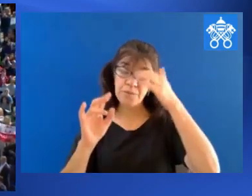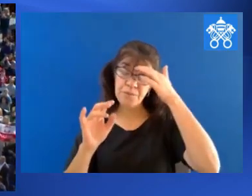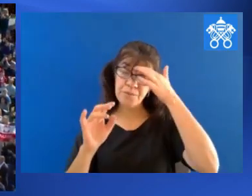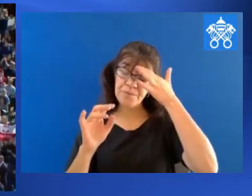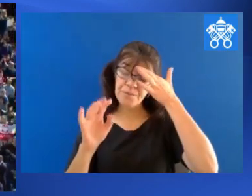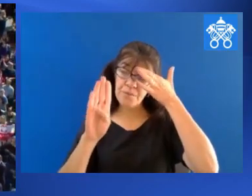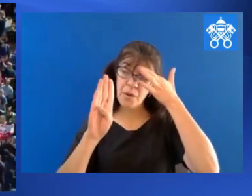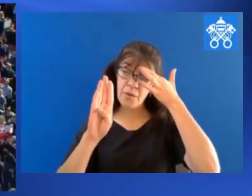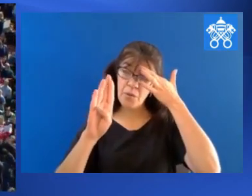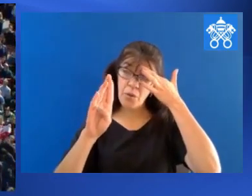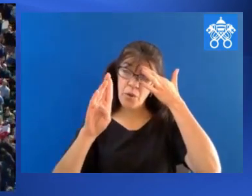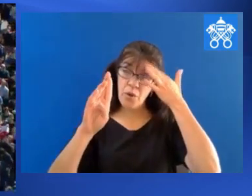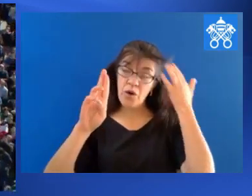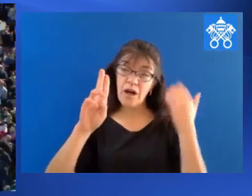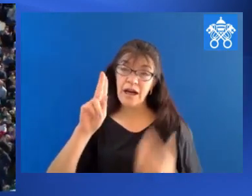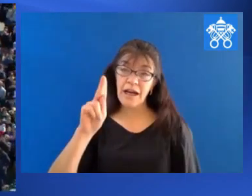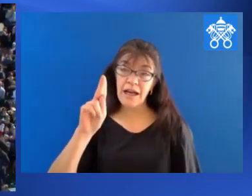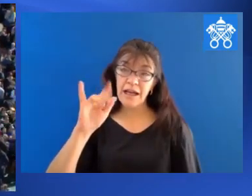country.